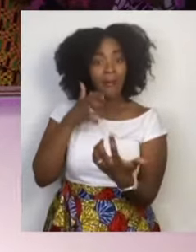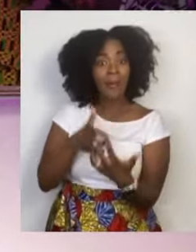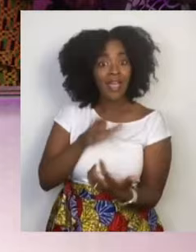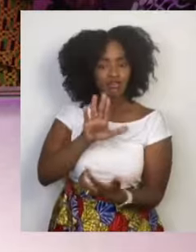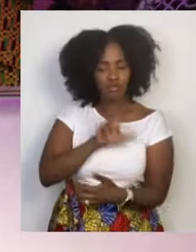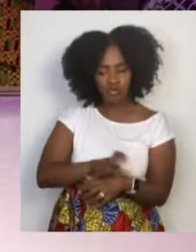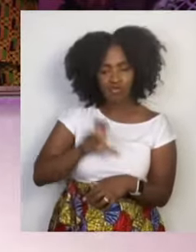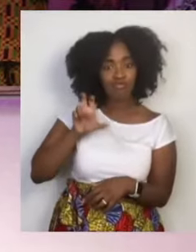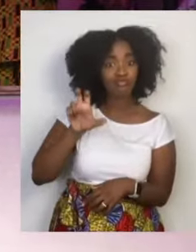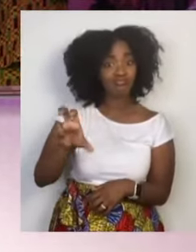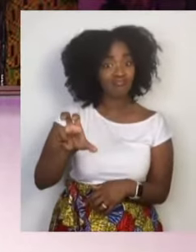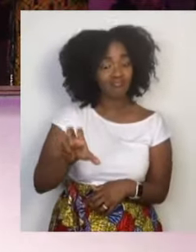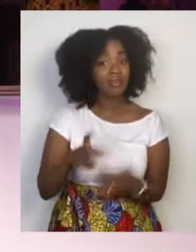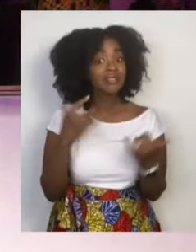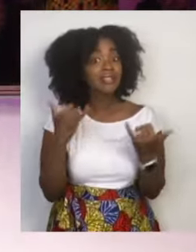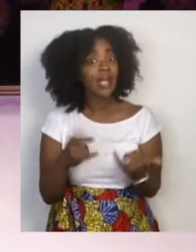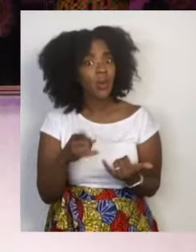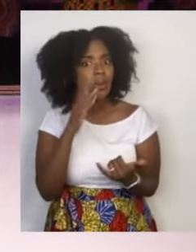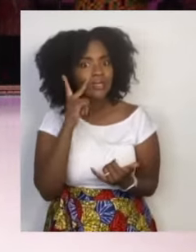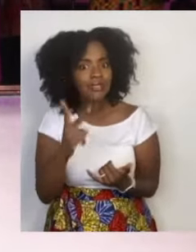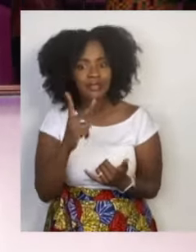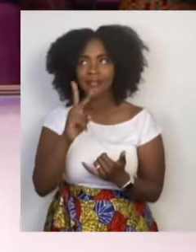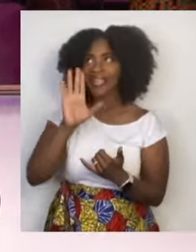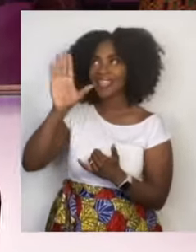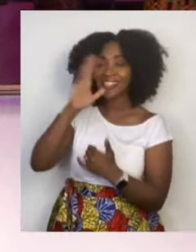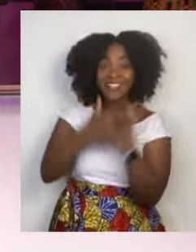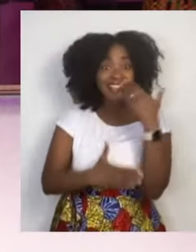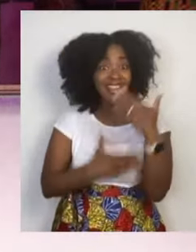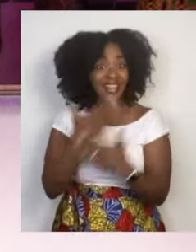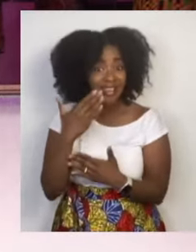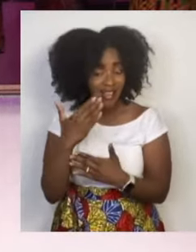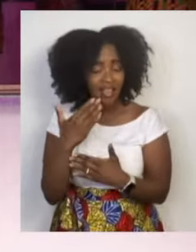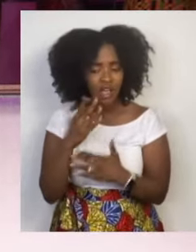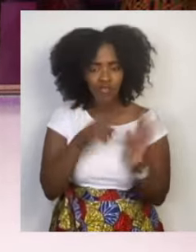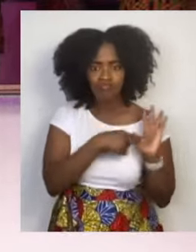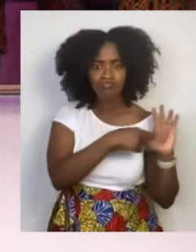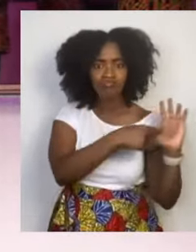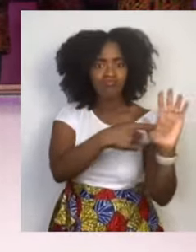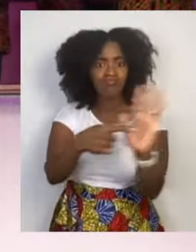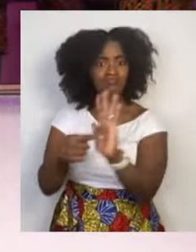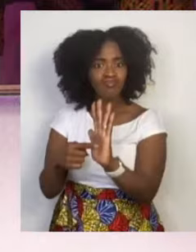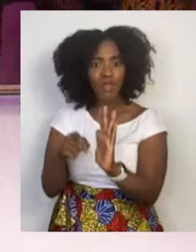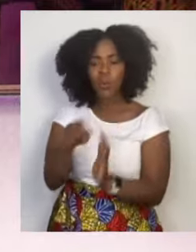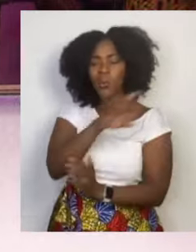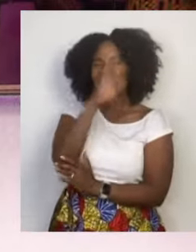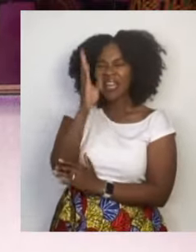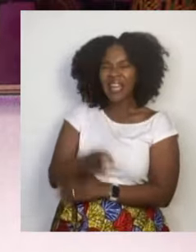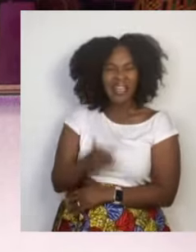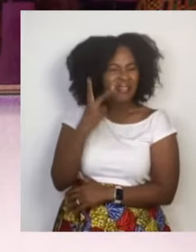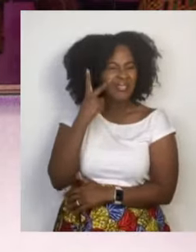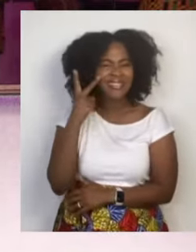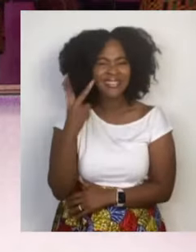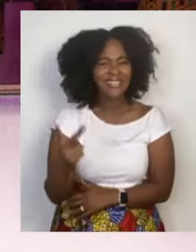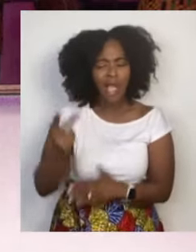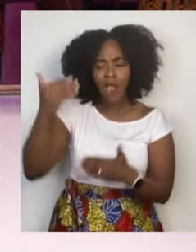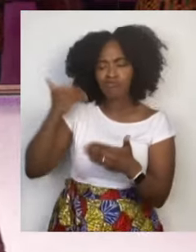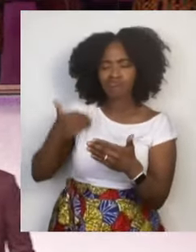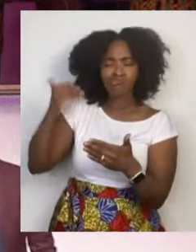God being revealed like you've not seen it revealed before.